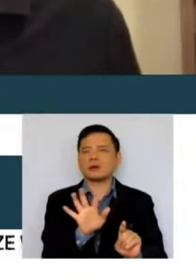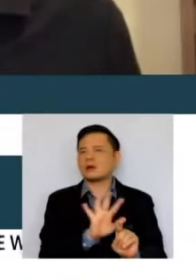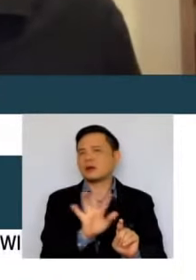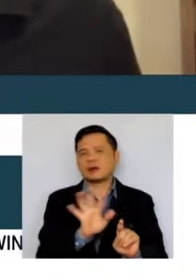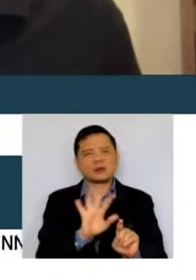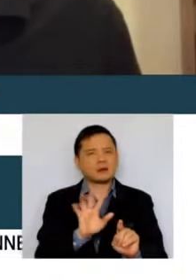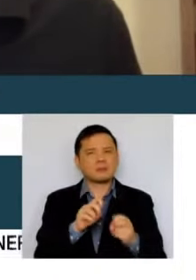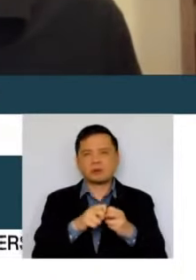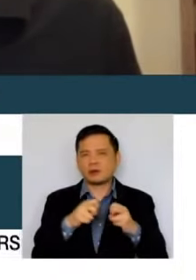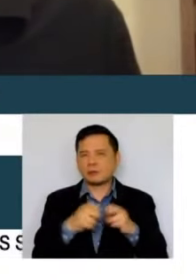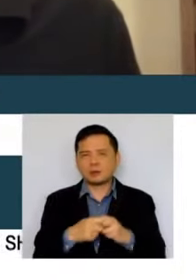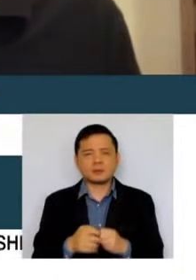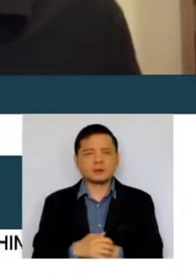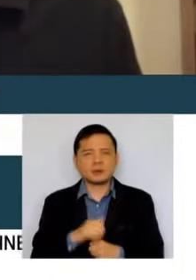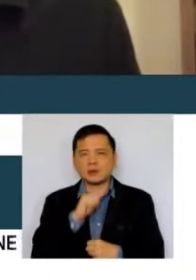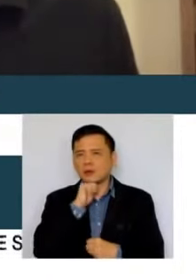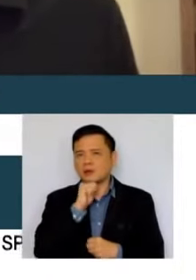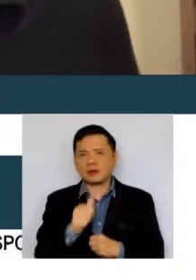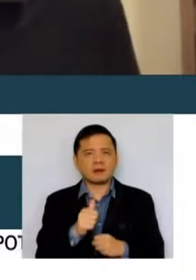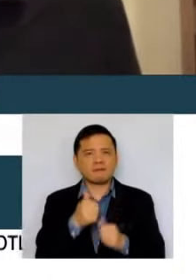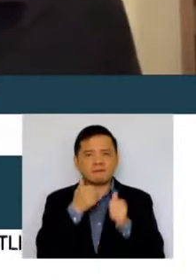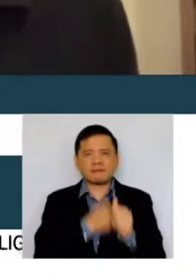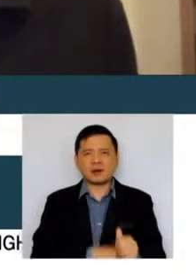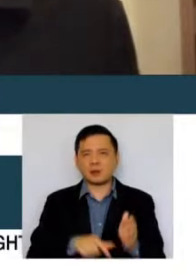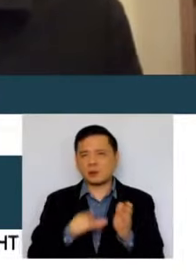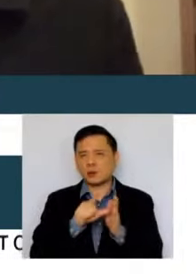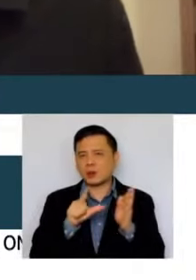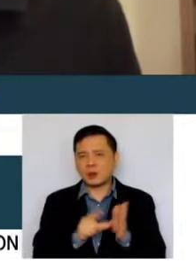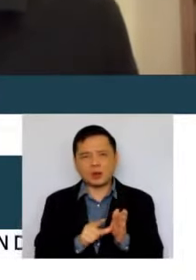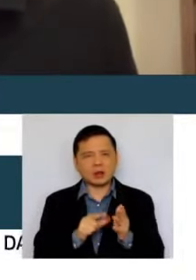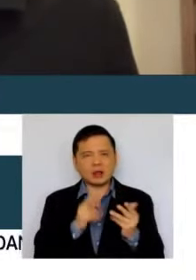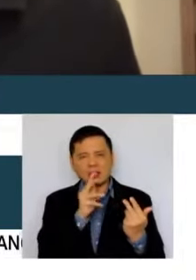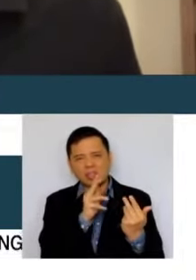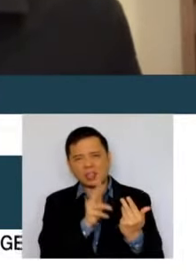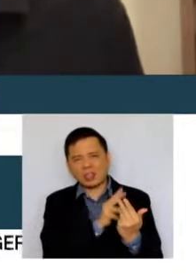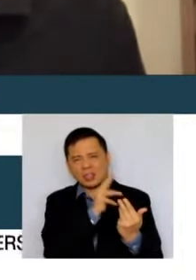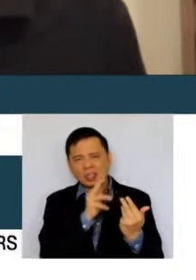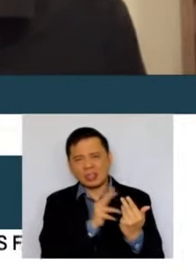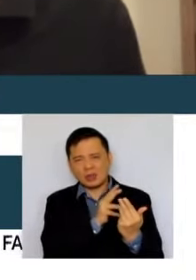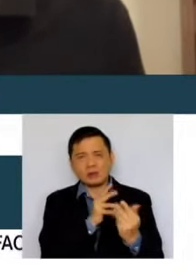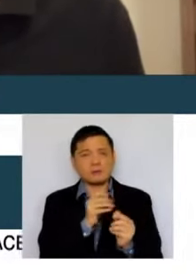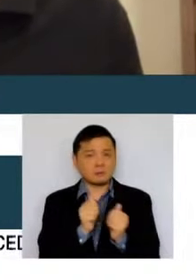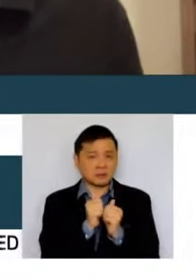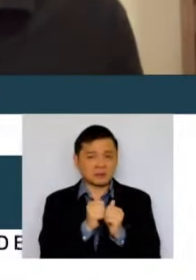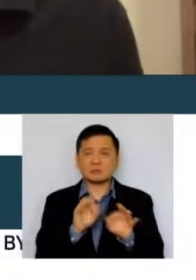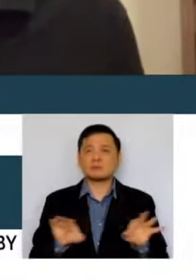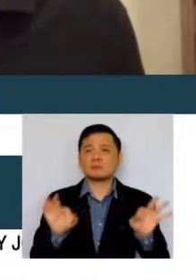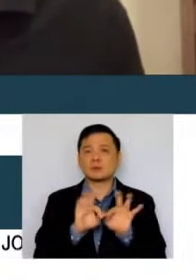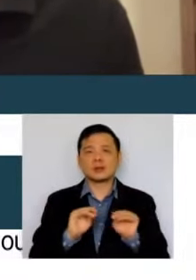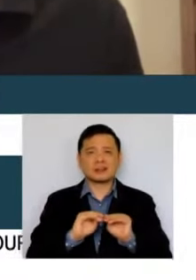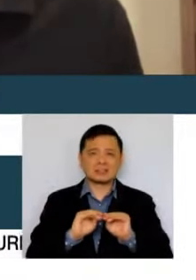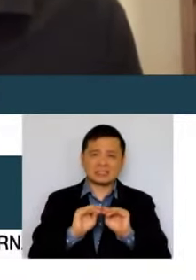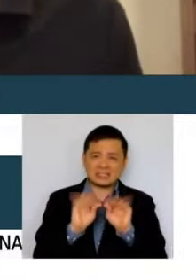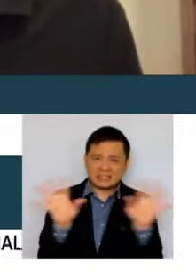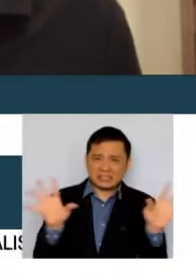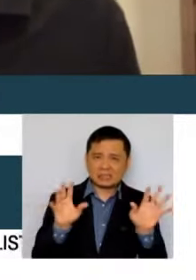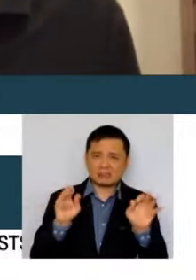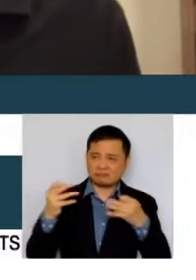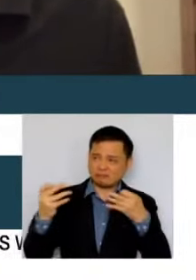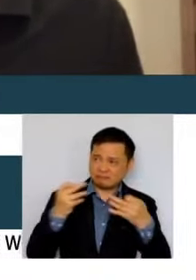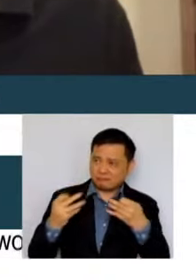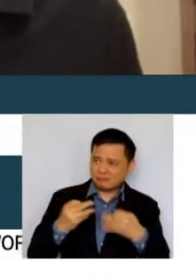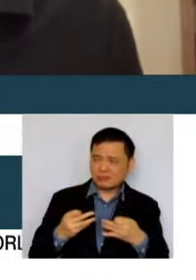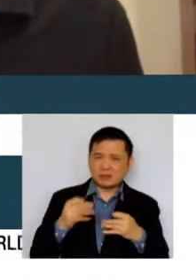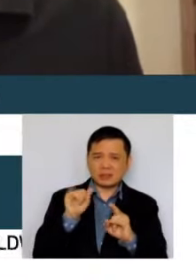of the law, and we saw it fit to the best of our ability to clarify it and to clarify it consistent